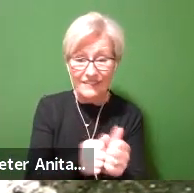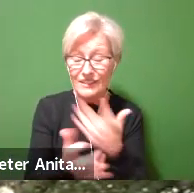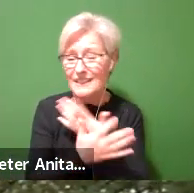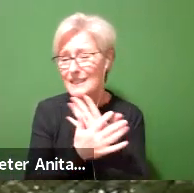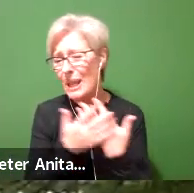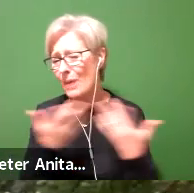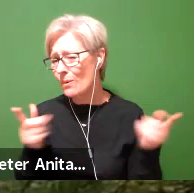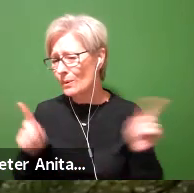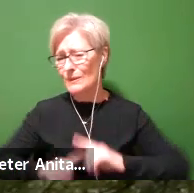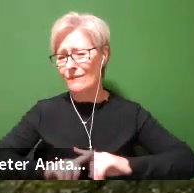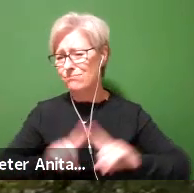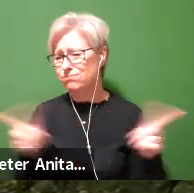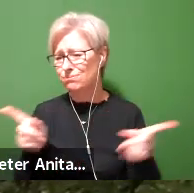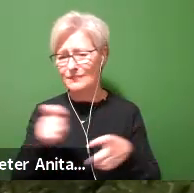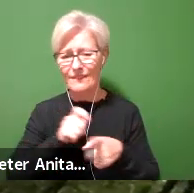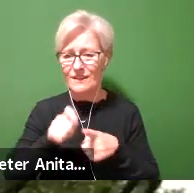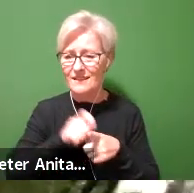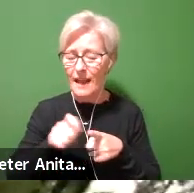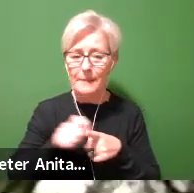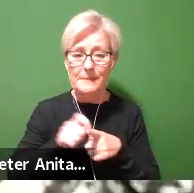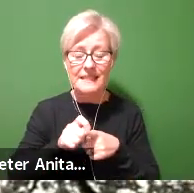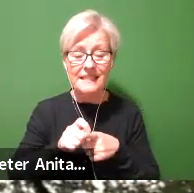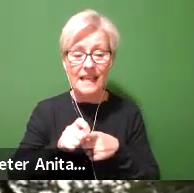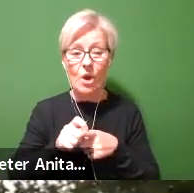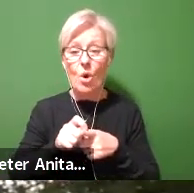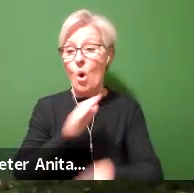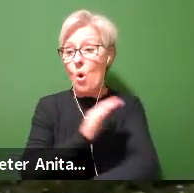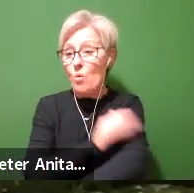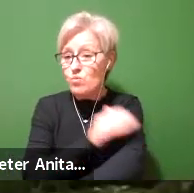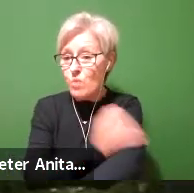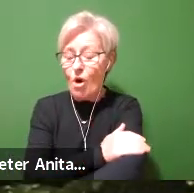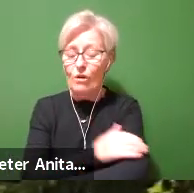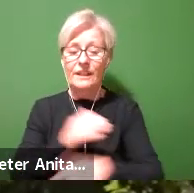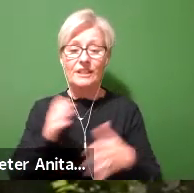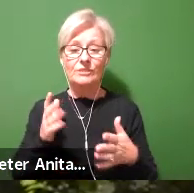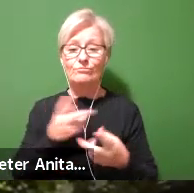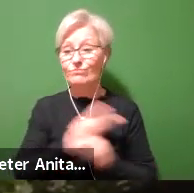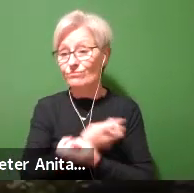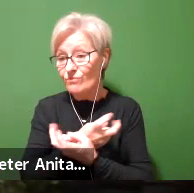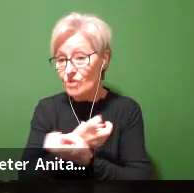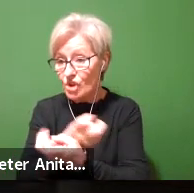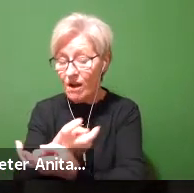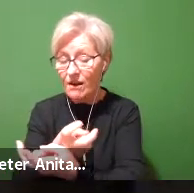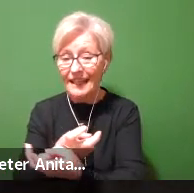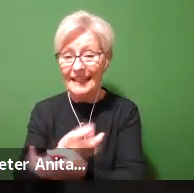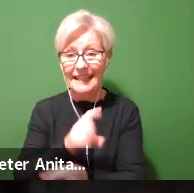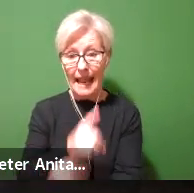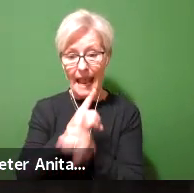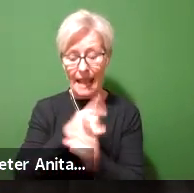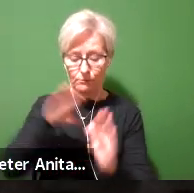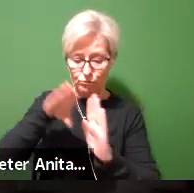of physical activity. Aerobic exercise like walking and jogging involves loading the bones and helps reduce our risk of developing